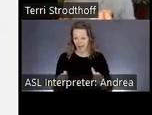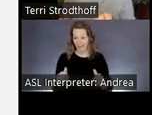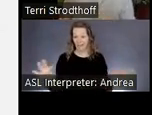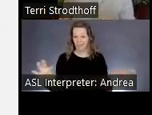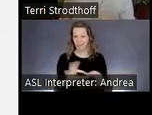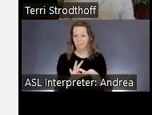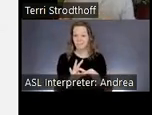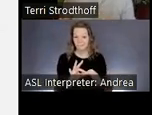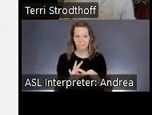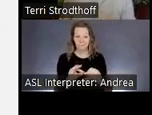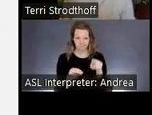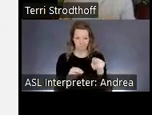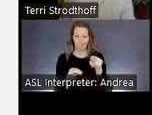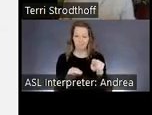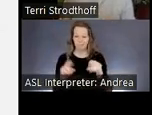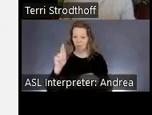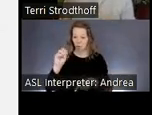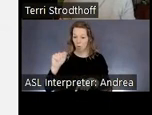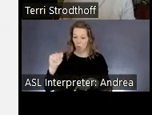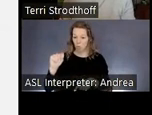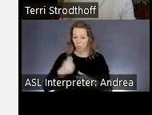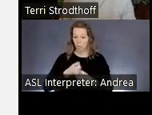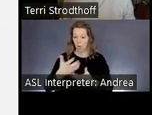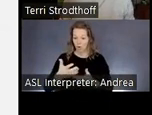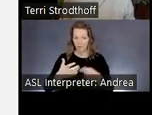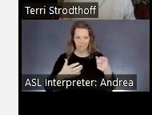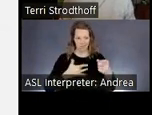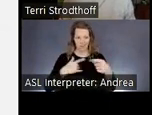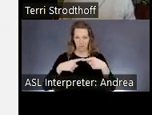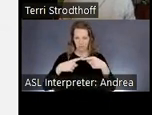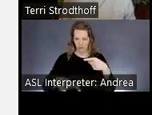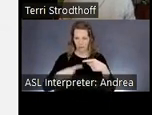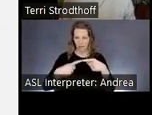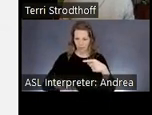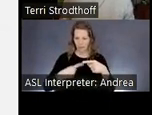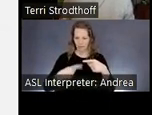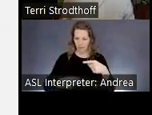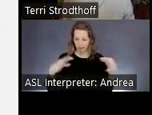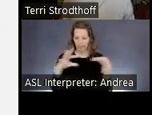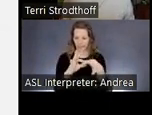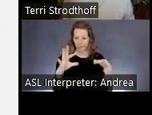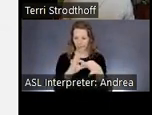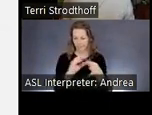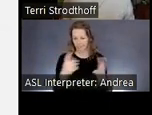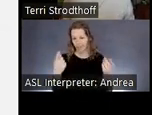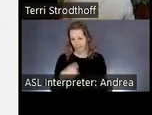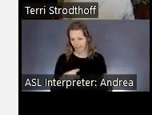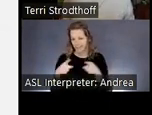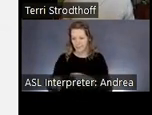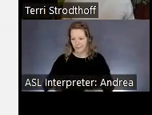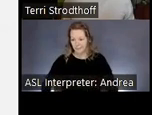root cause of how this cycle continues. So both